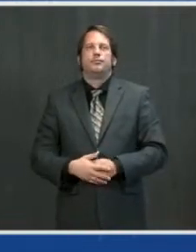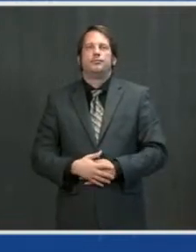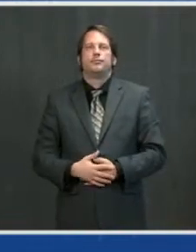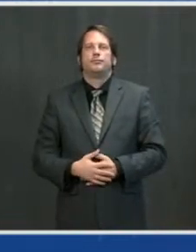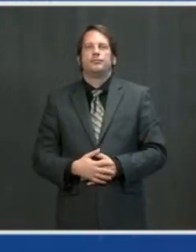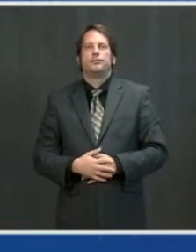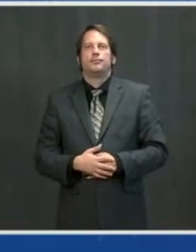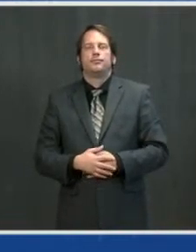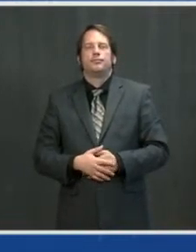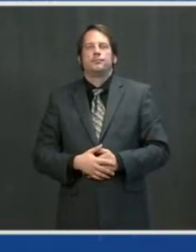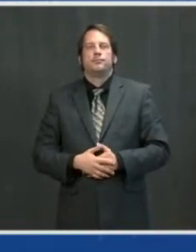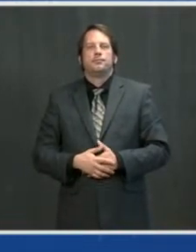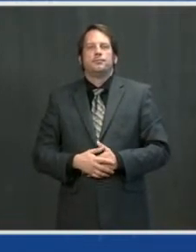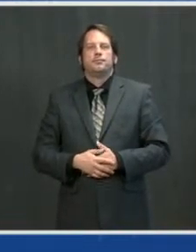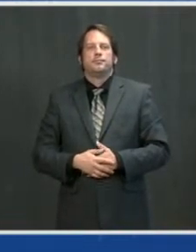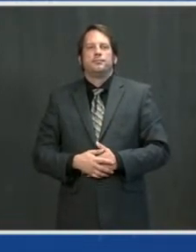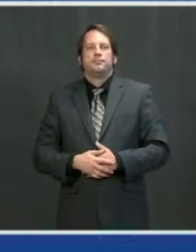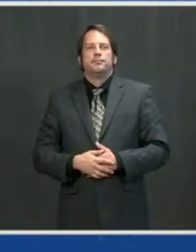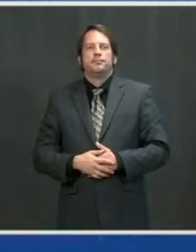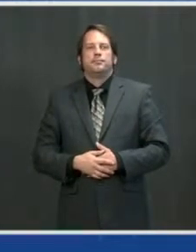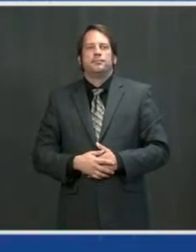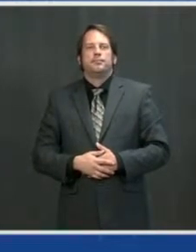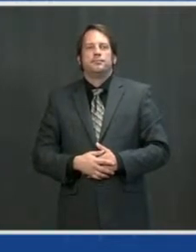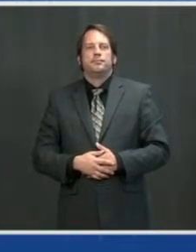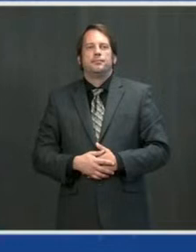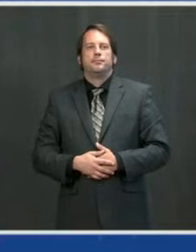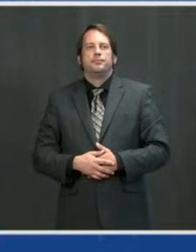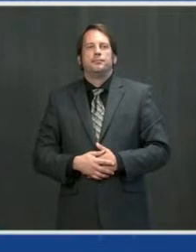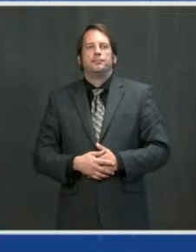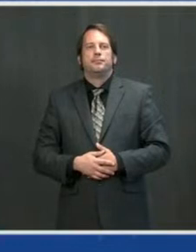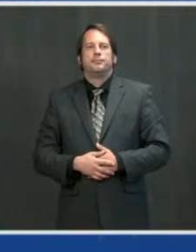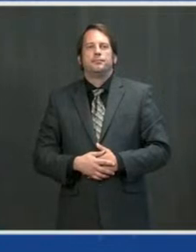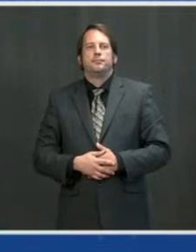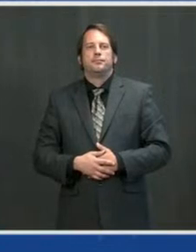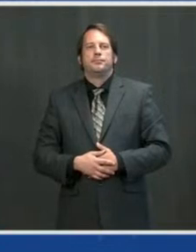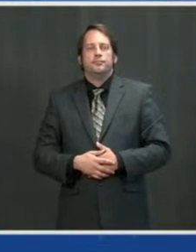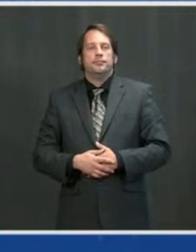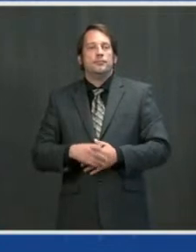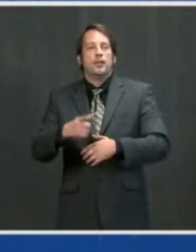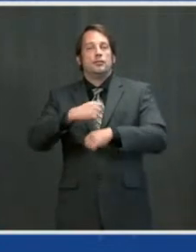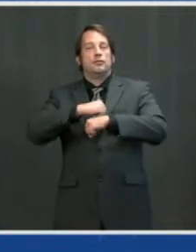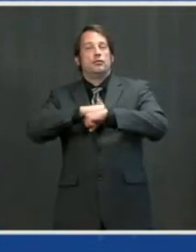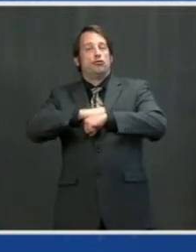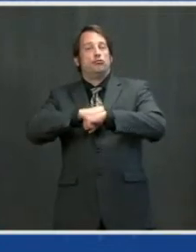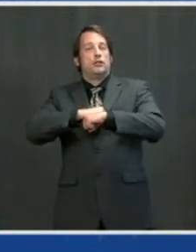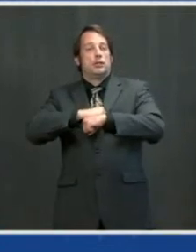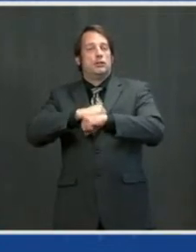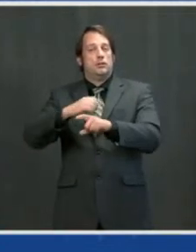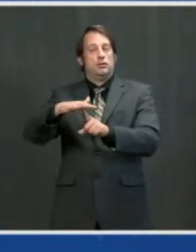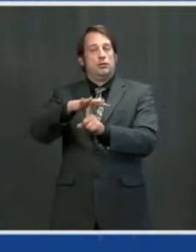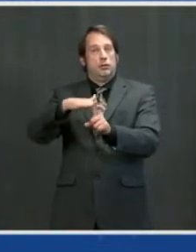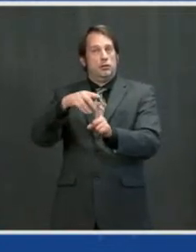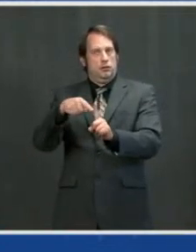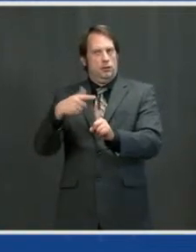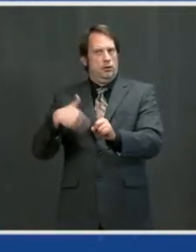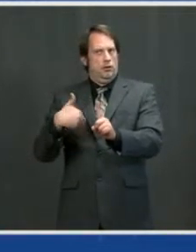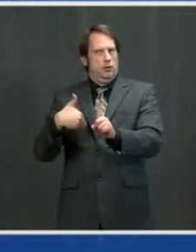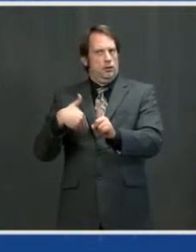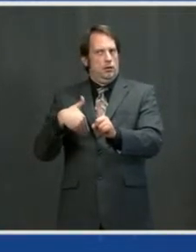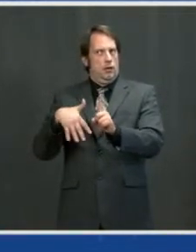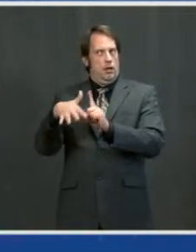Noting that the regional security environment has become increasingly severe, the deterrence and